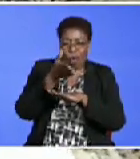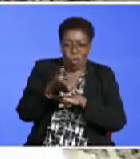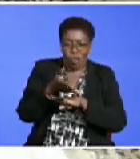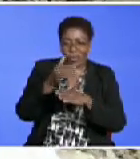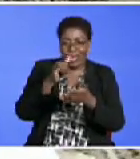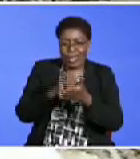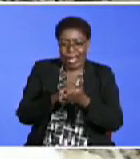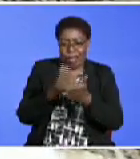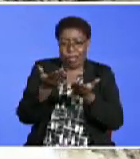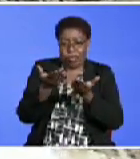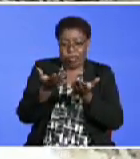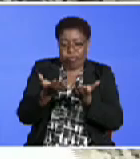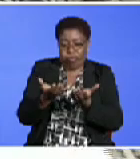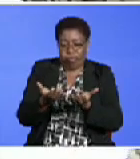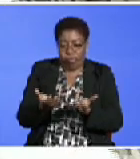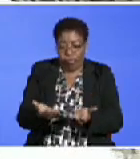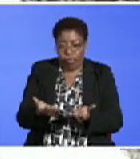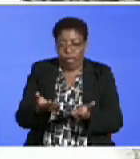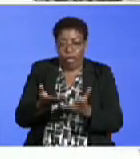sink